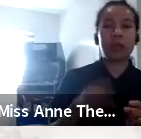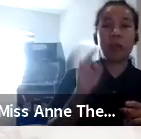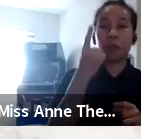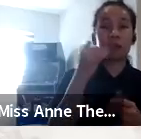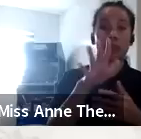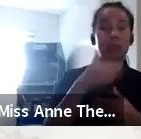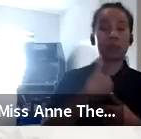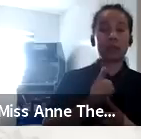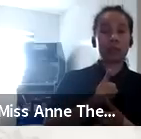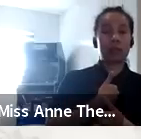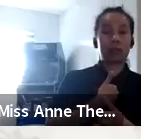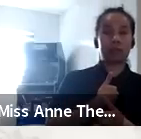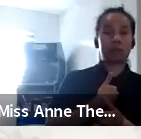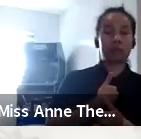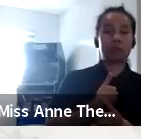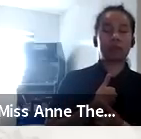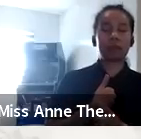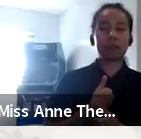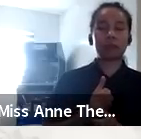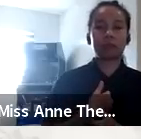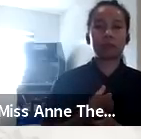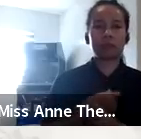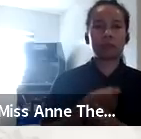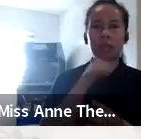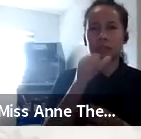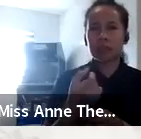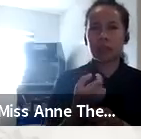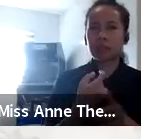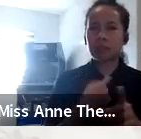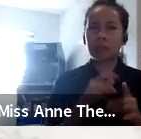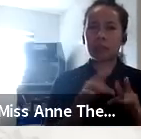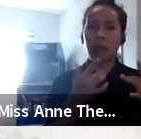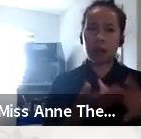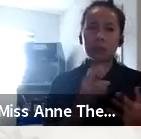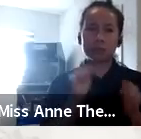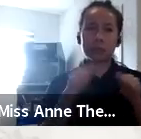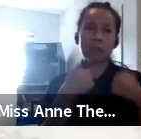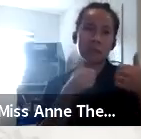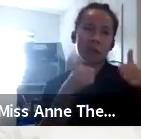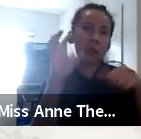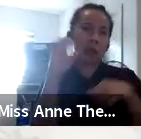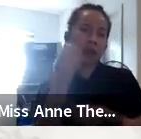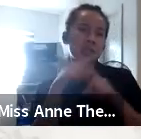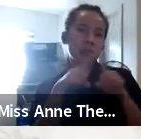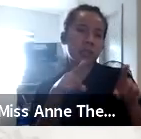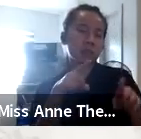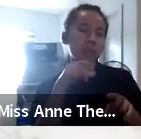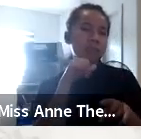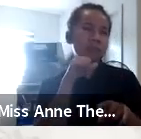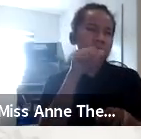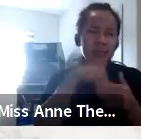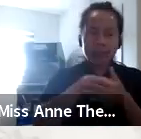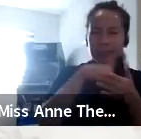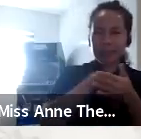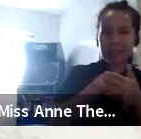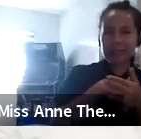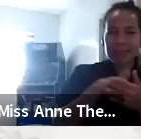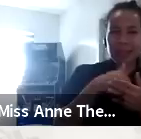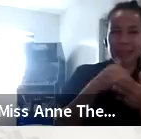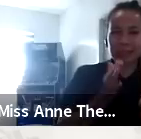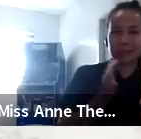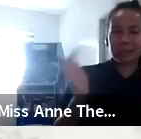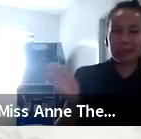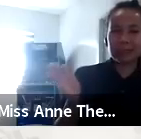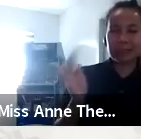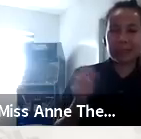will follow them, but it's not from the heart. You know what I mean? It's not intrinsic in motivation. You're